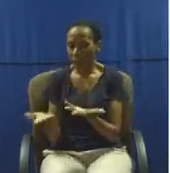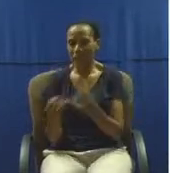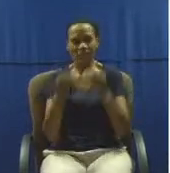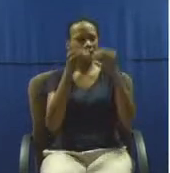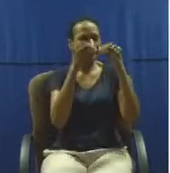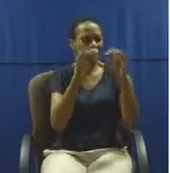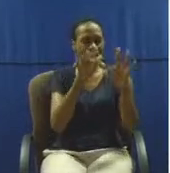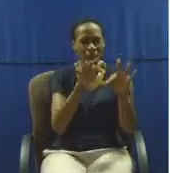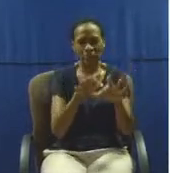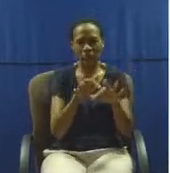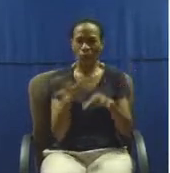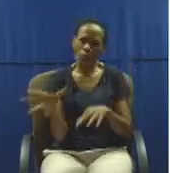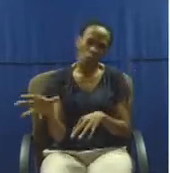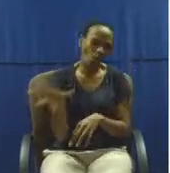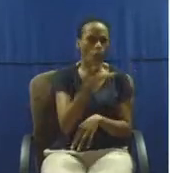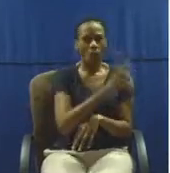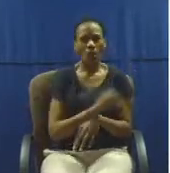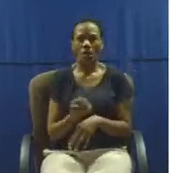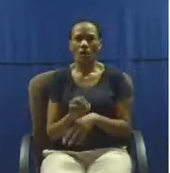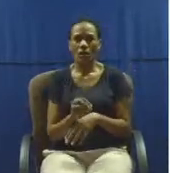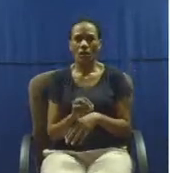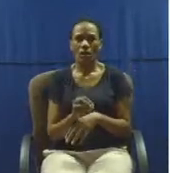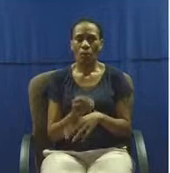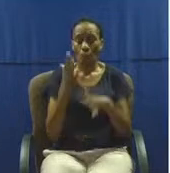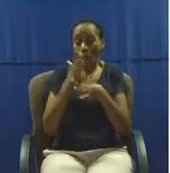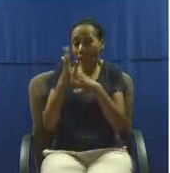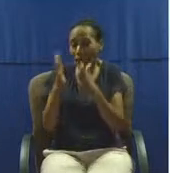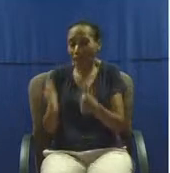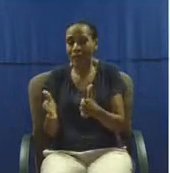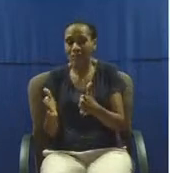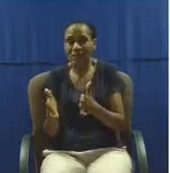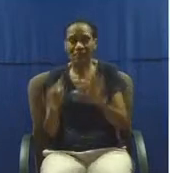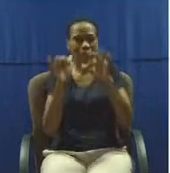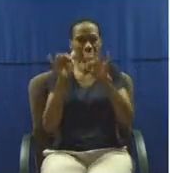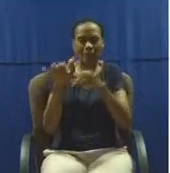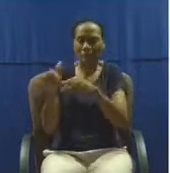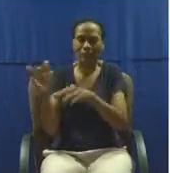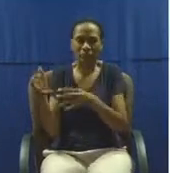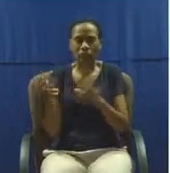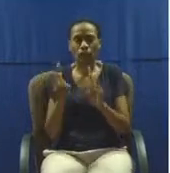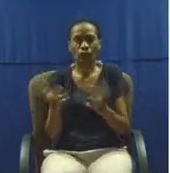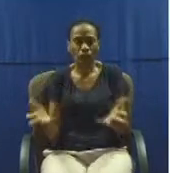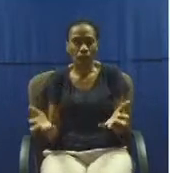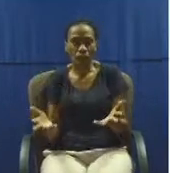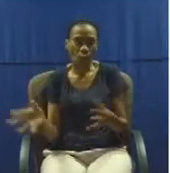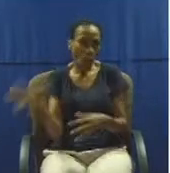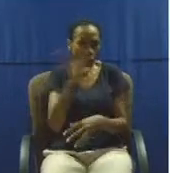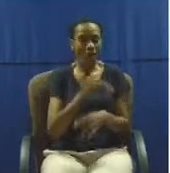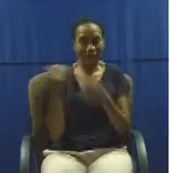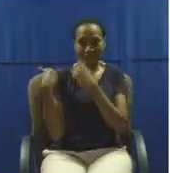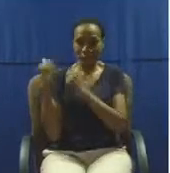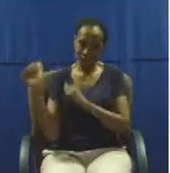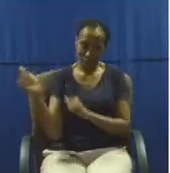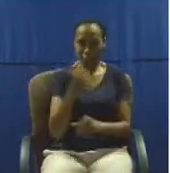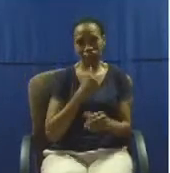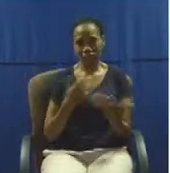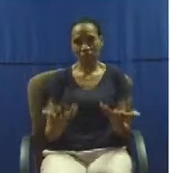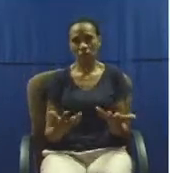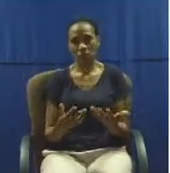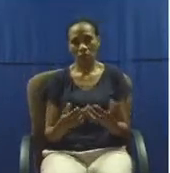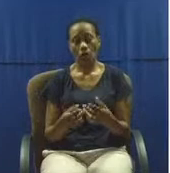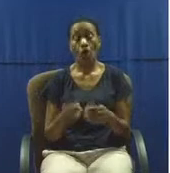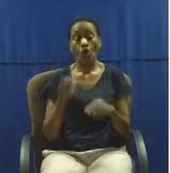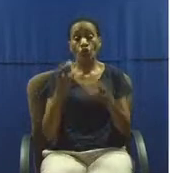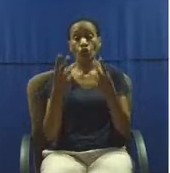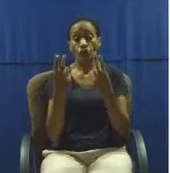business people, and as workers and as civil society. The recruitment of